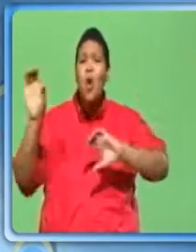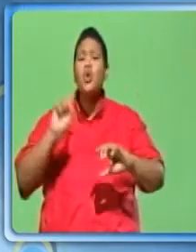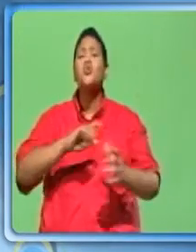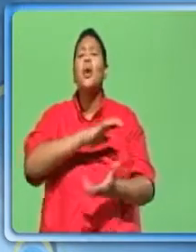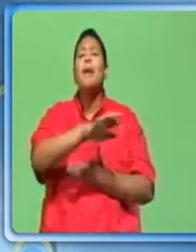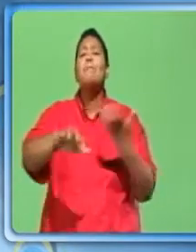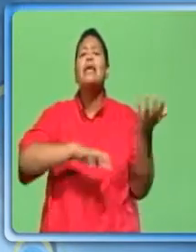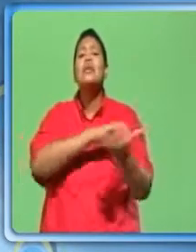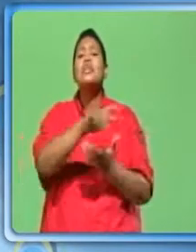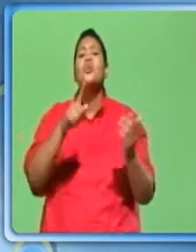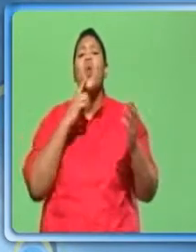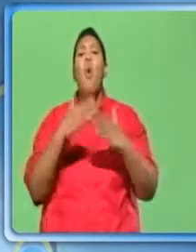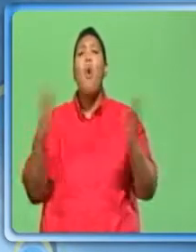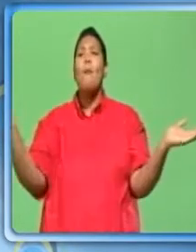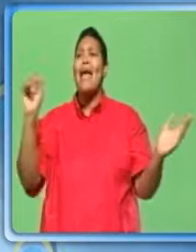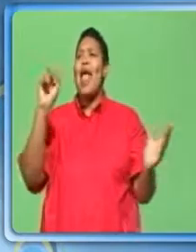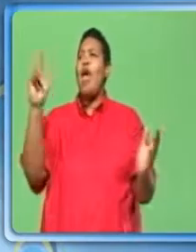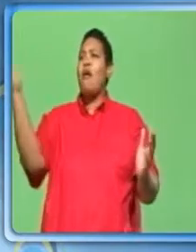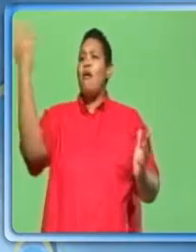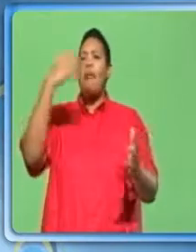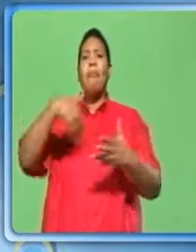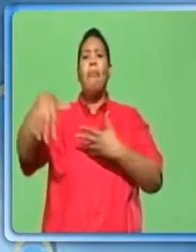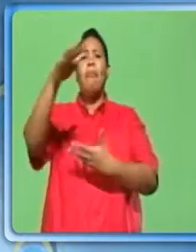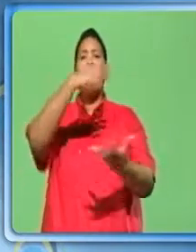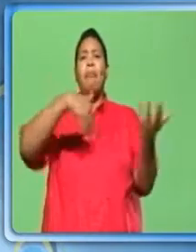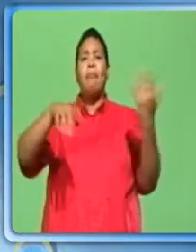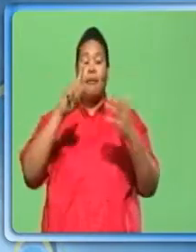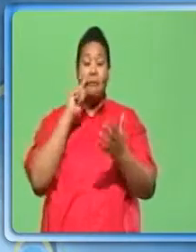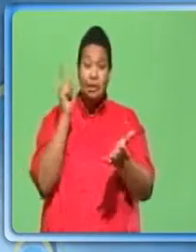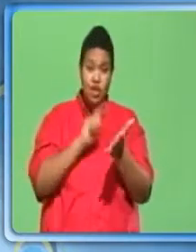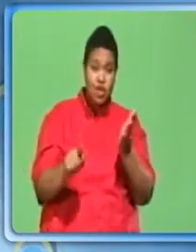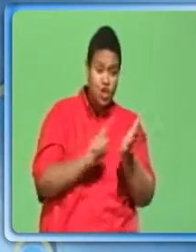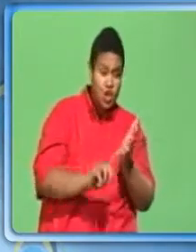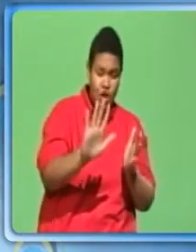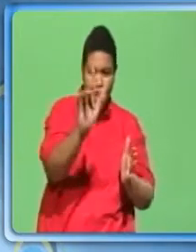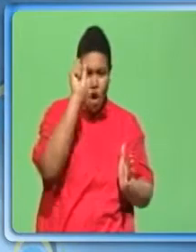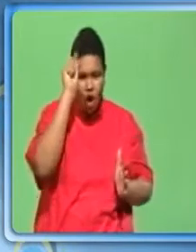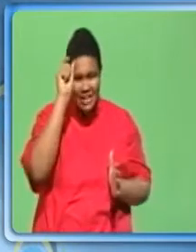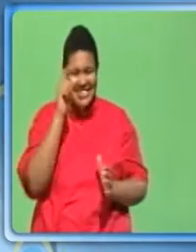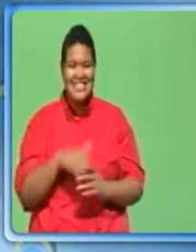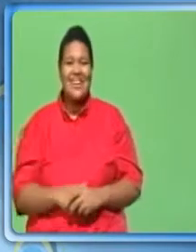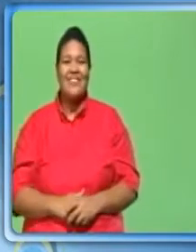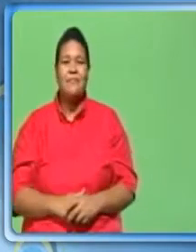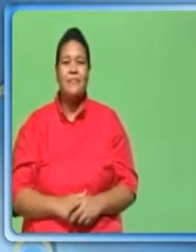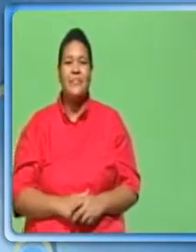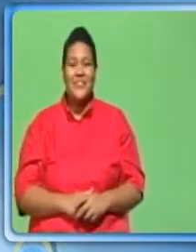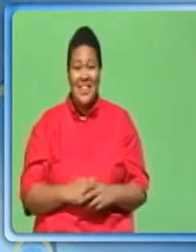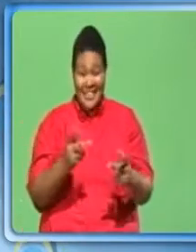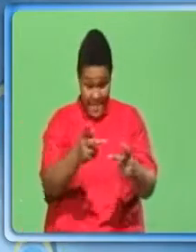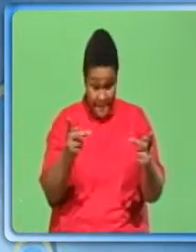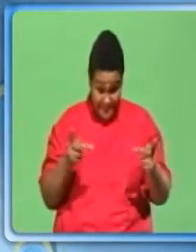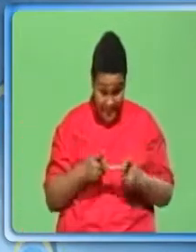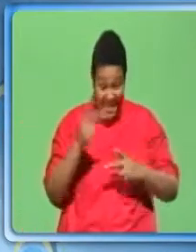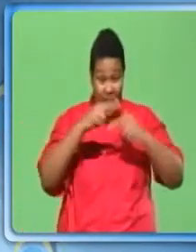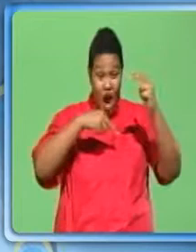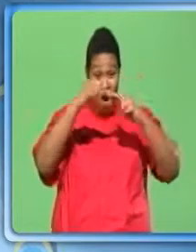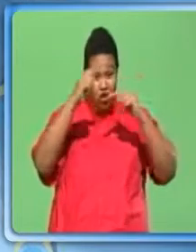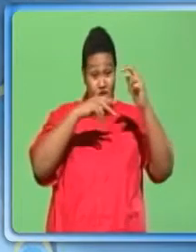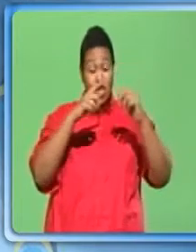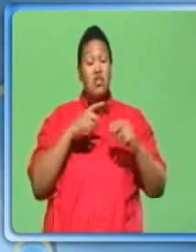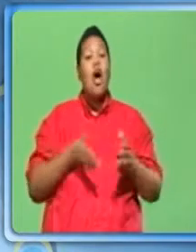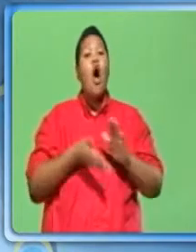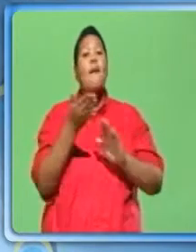mixed in the open air. Check your understanding. The site and construction